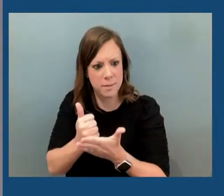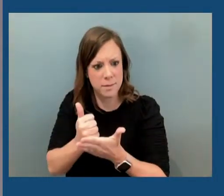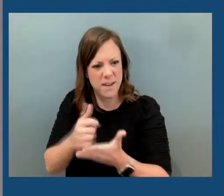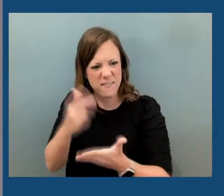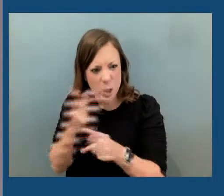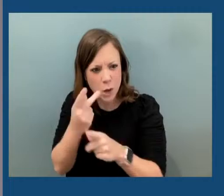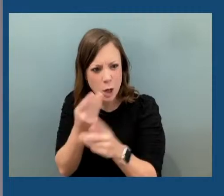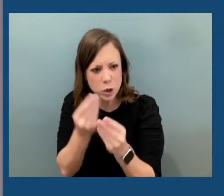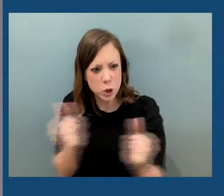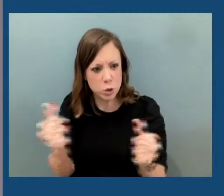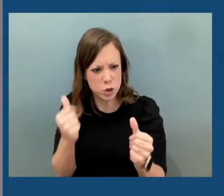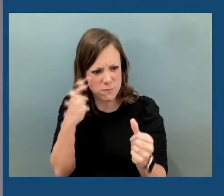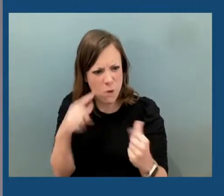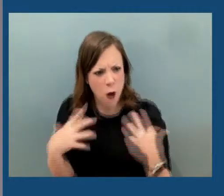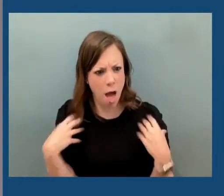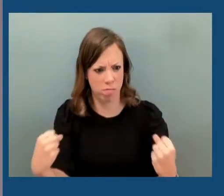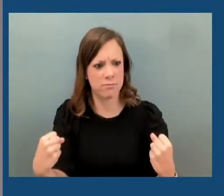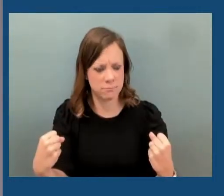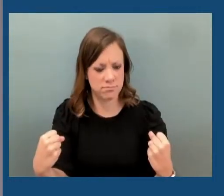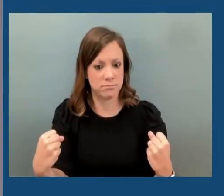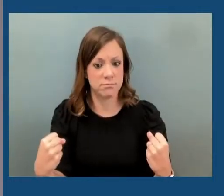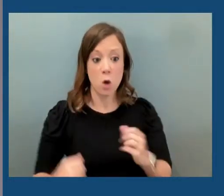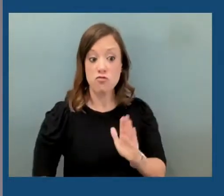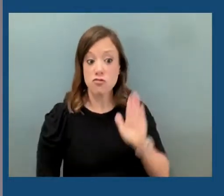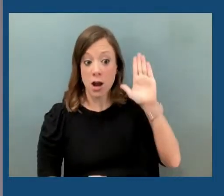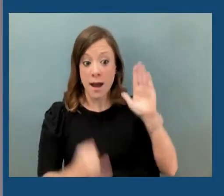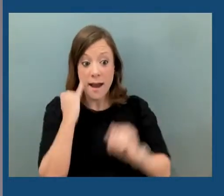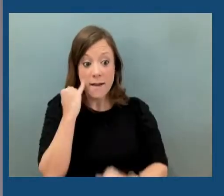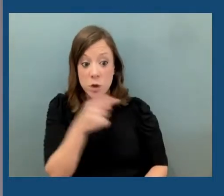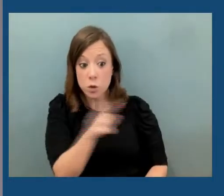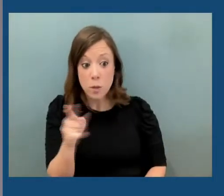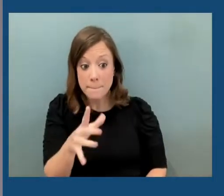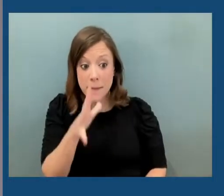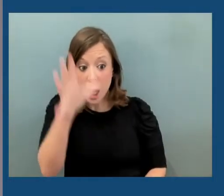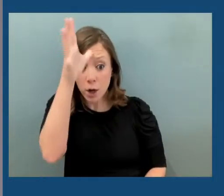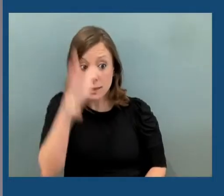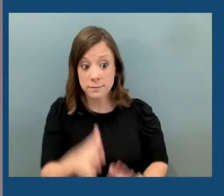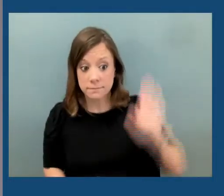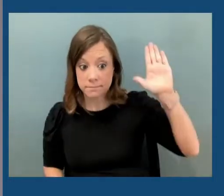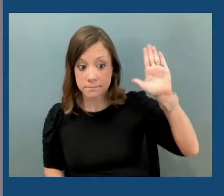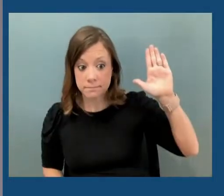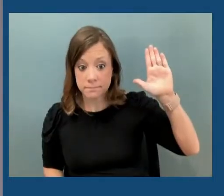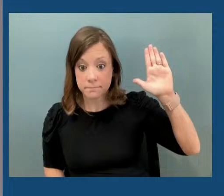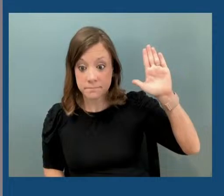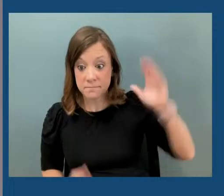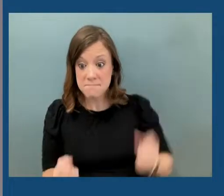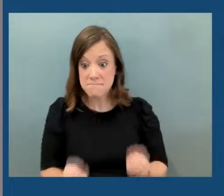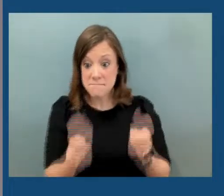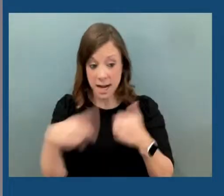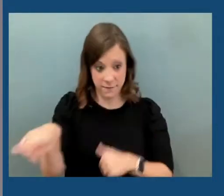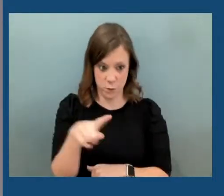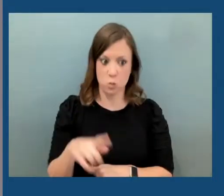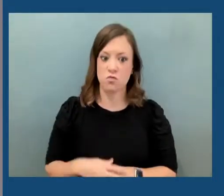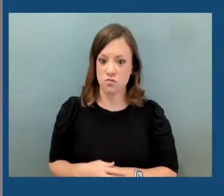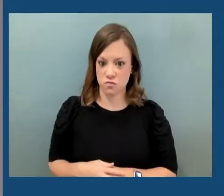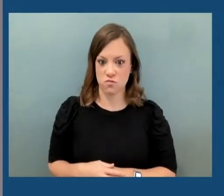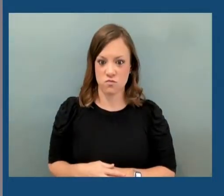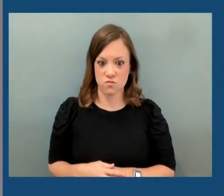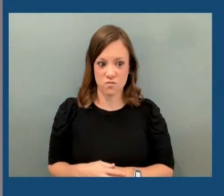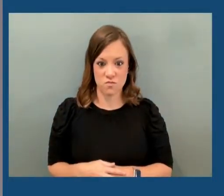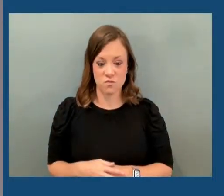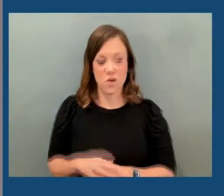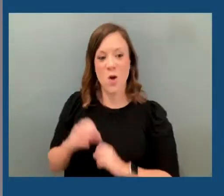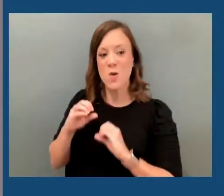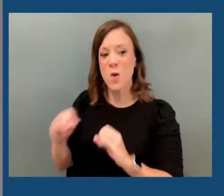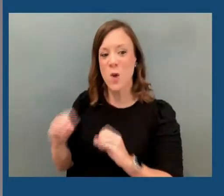this. Raise your hand if you're a parent. Quite a few. No childless cat ladies here,